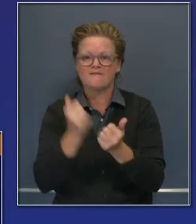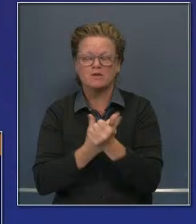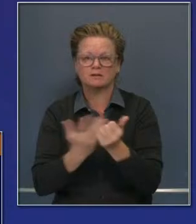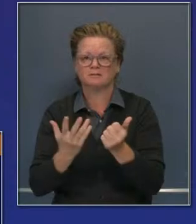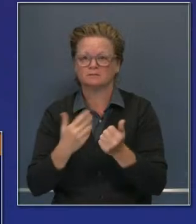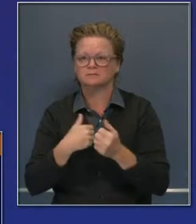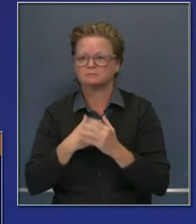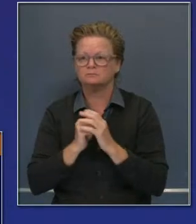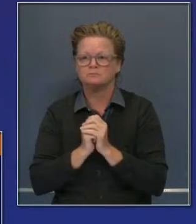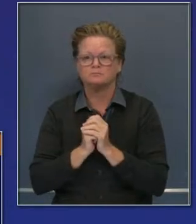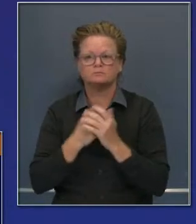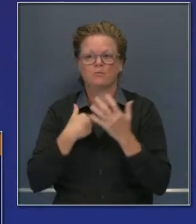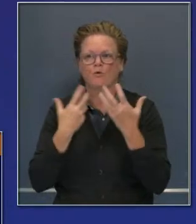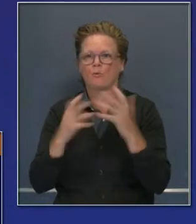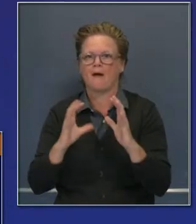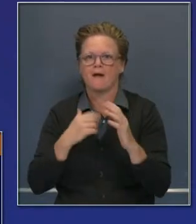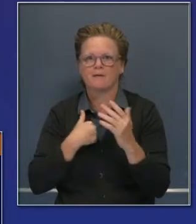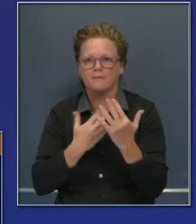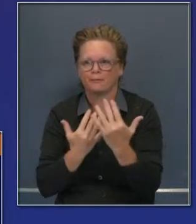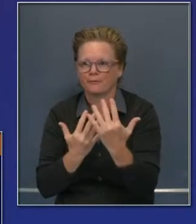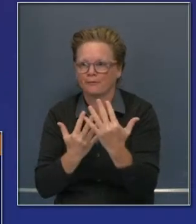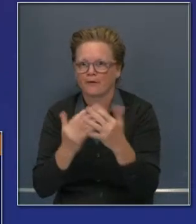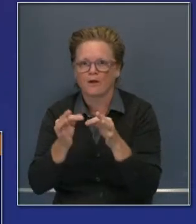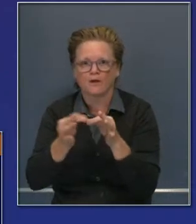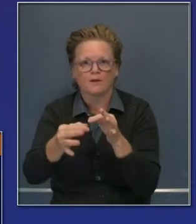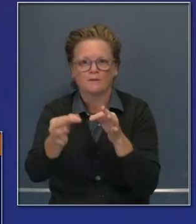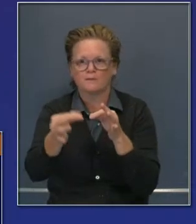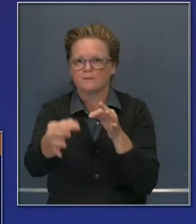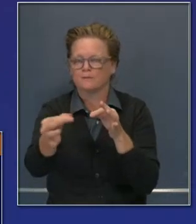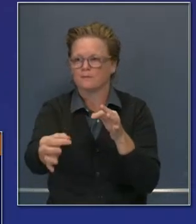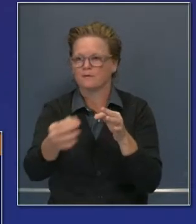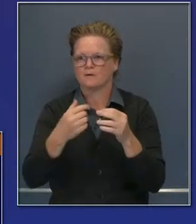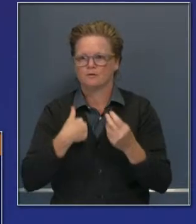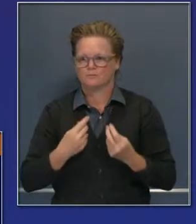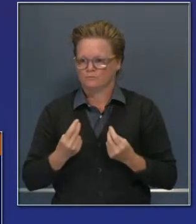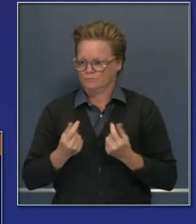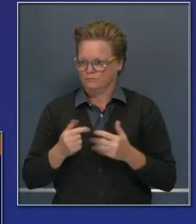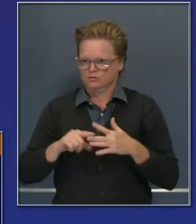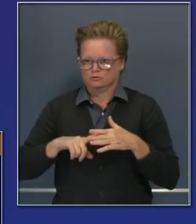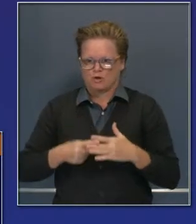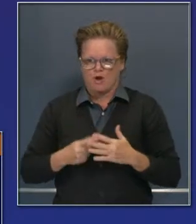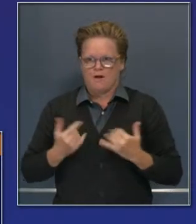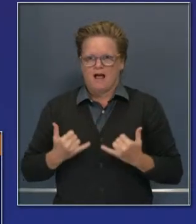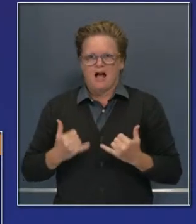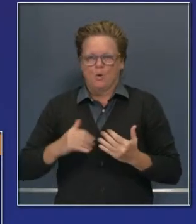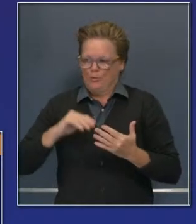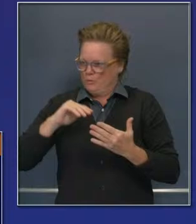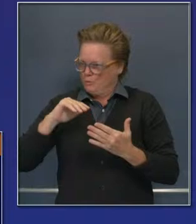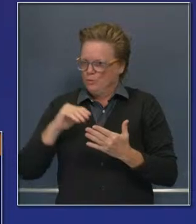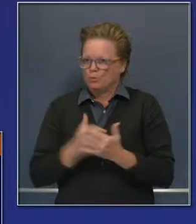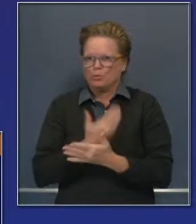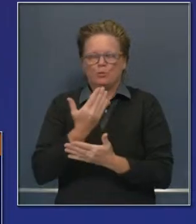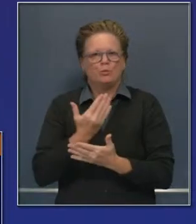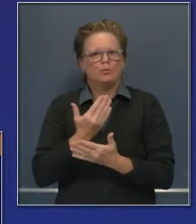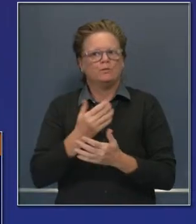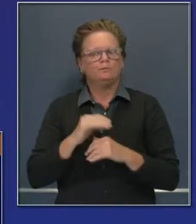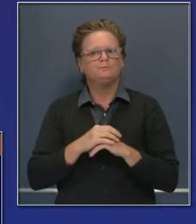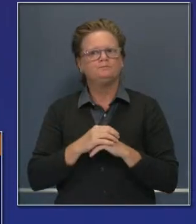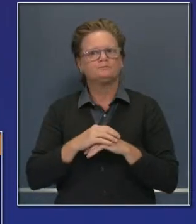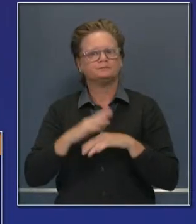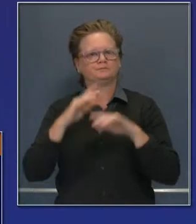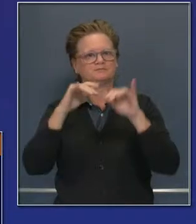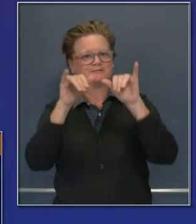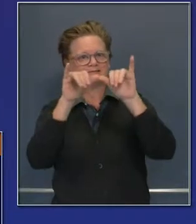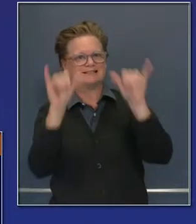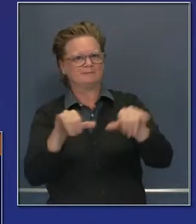want to wait another day to start this reset period to get this system back on its feet and get us to